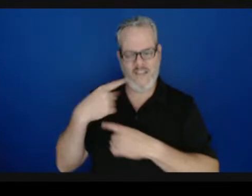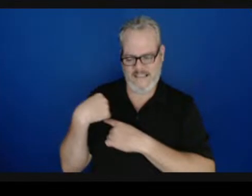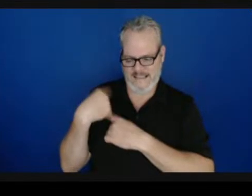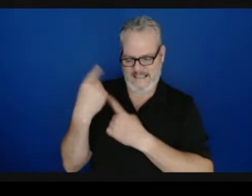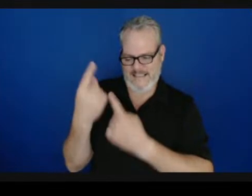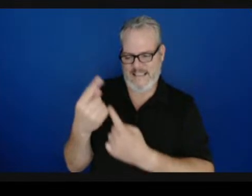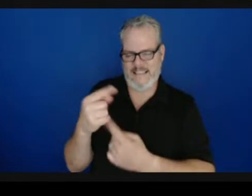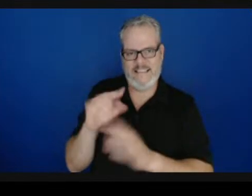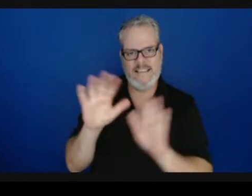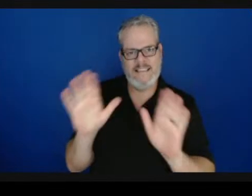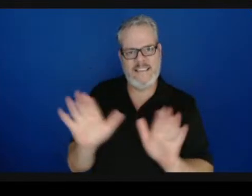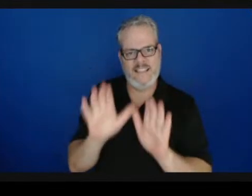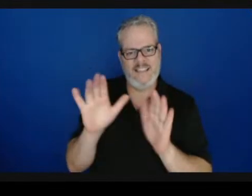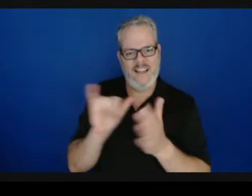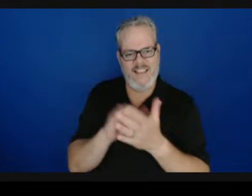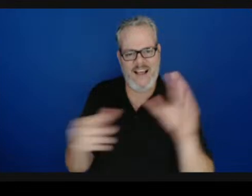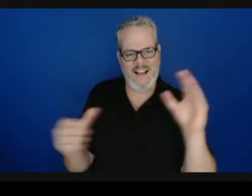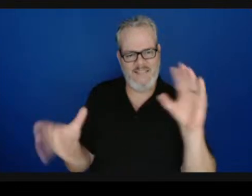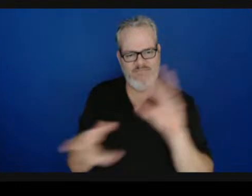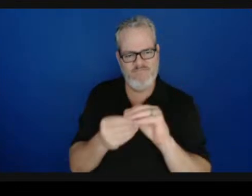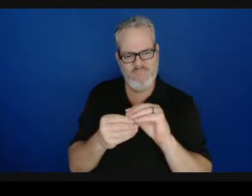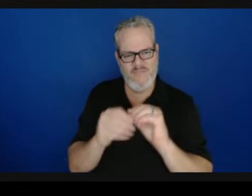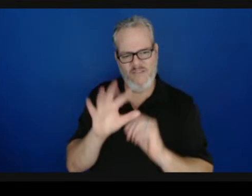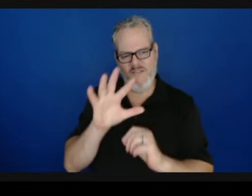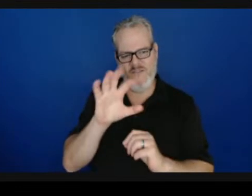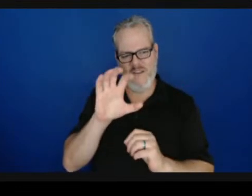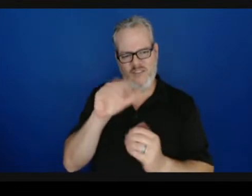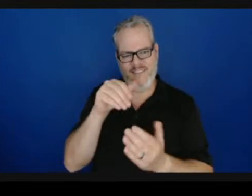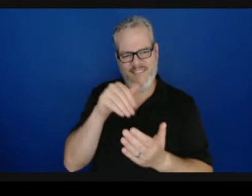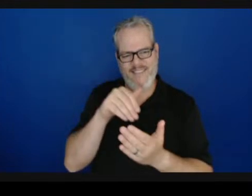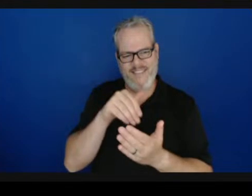500,000 square meters or 125 acres of land there.